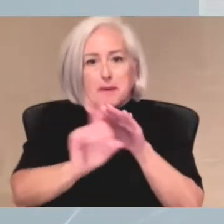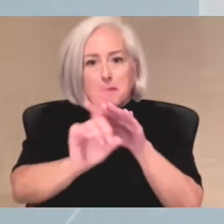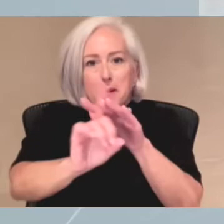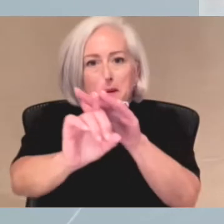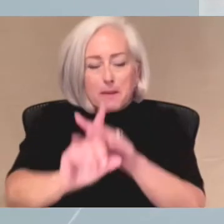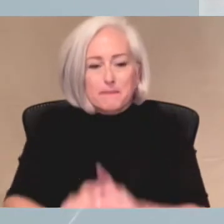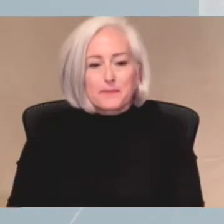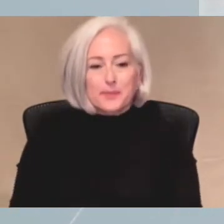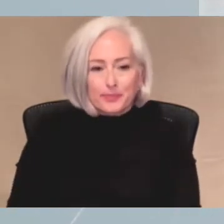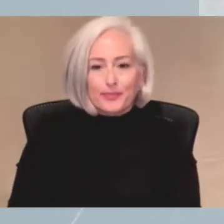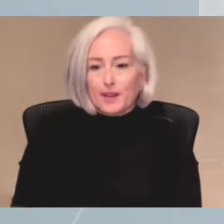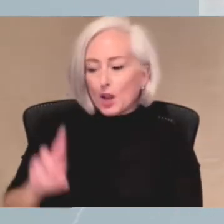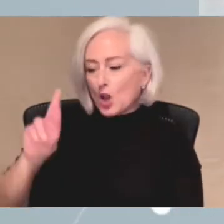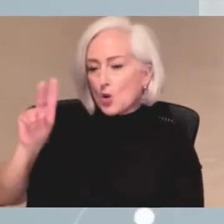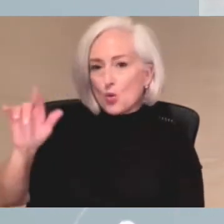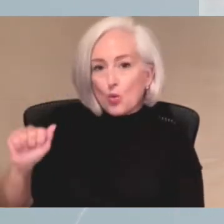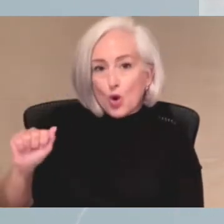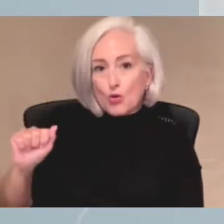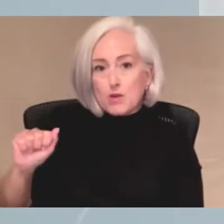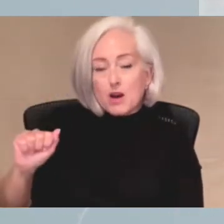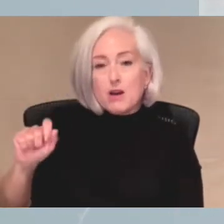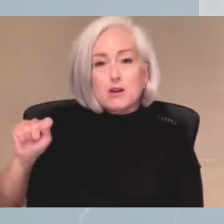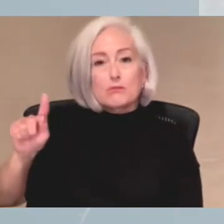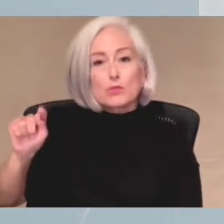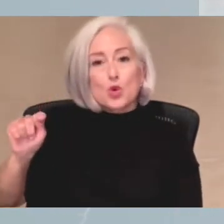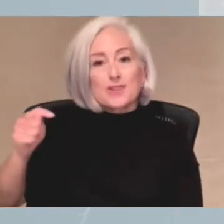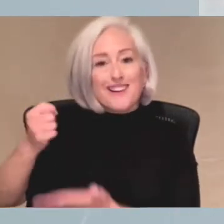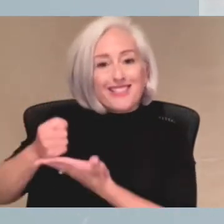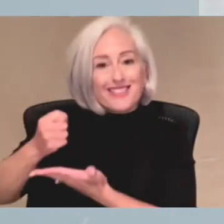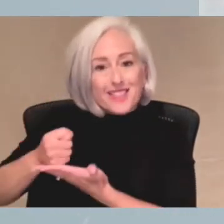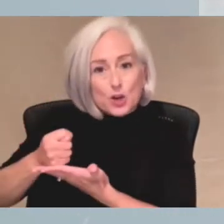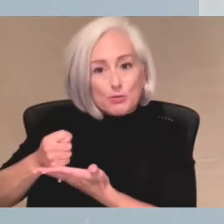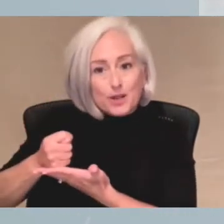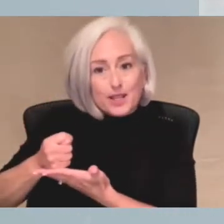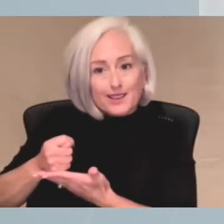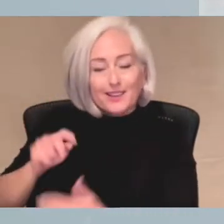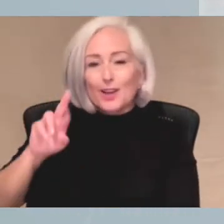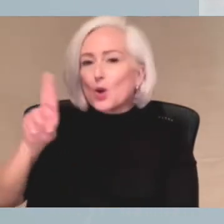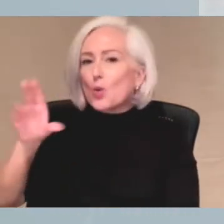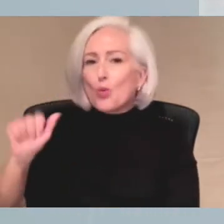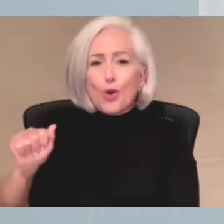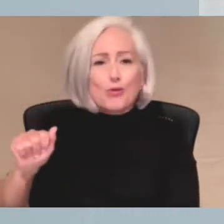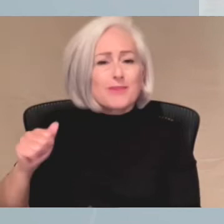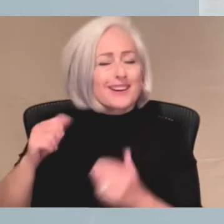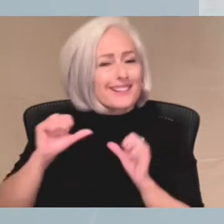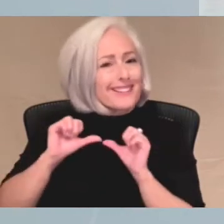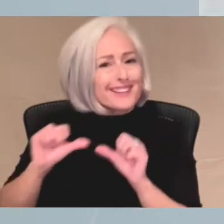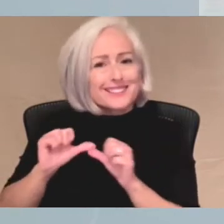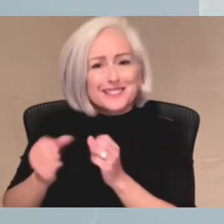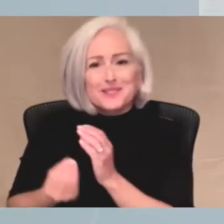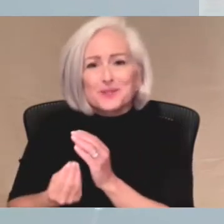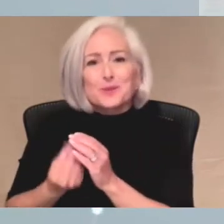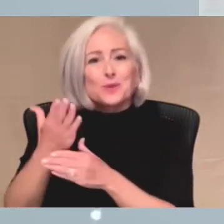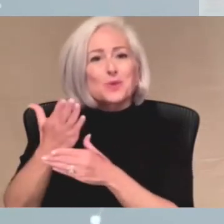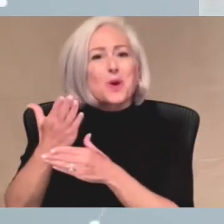and proton beam therapy is that he continues to grow at an average rate.